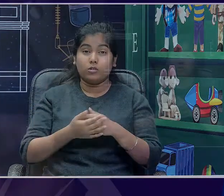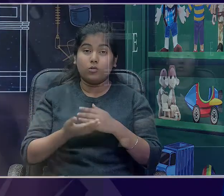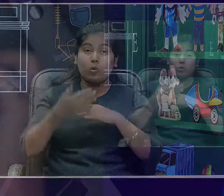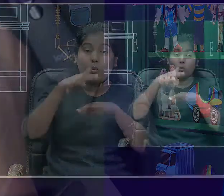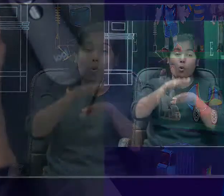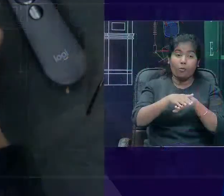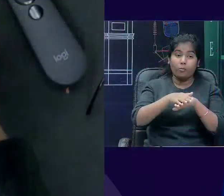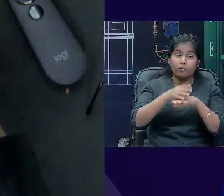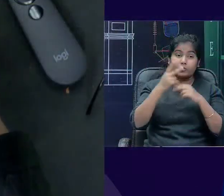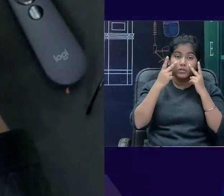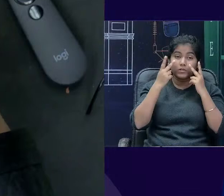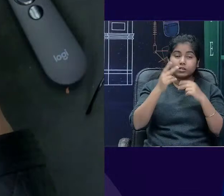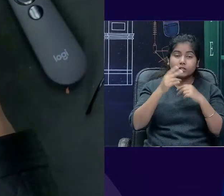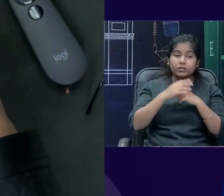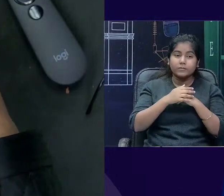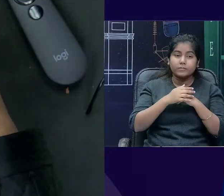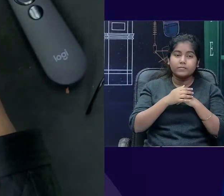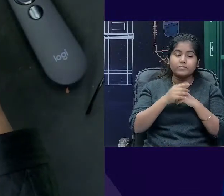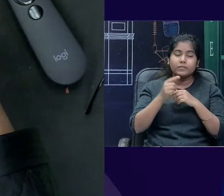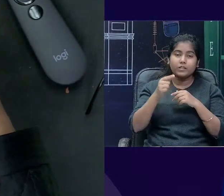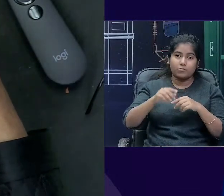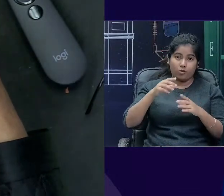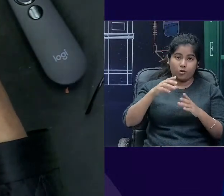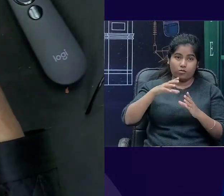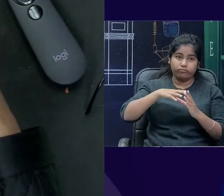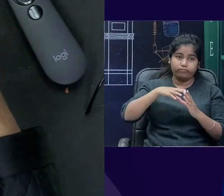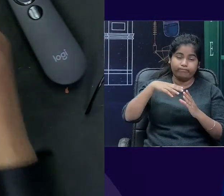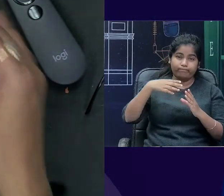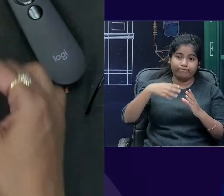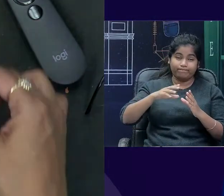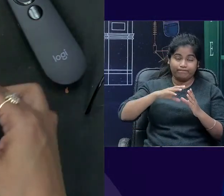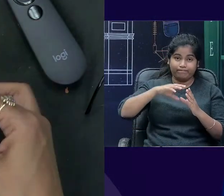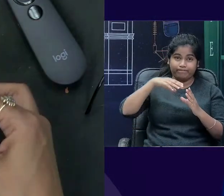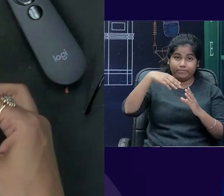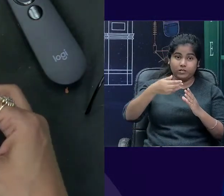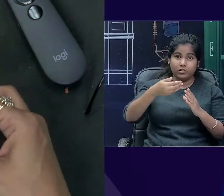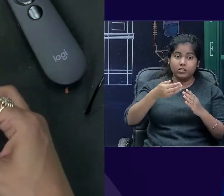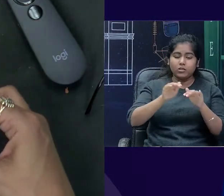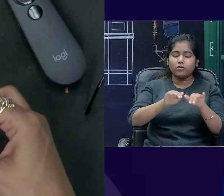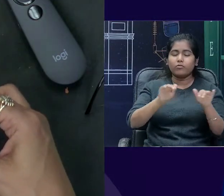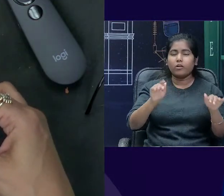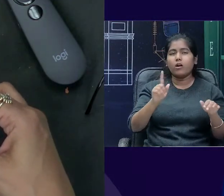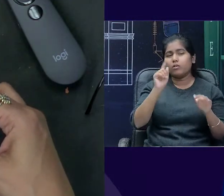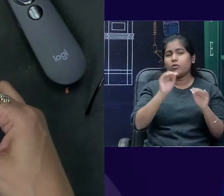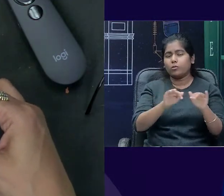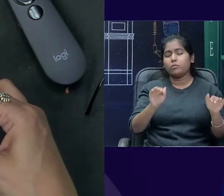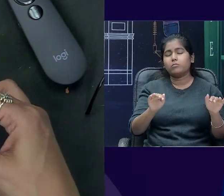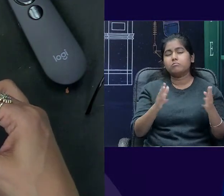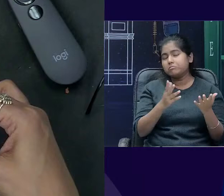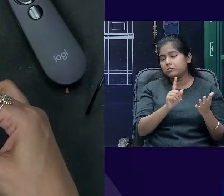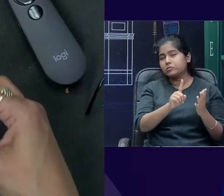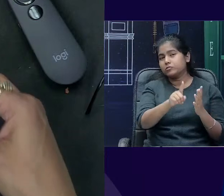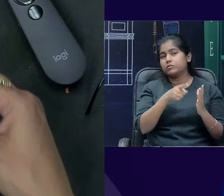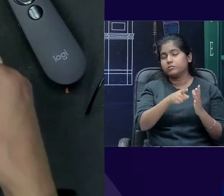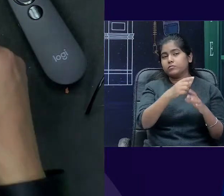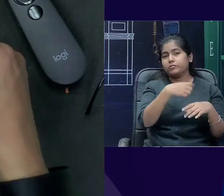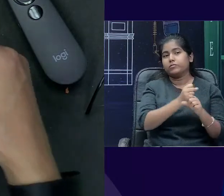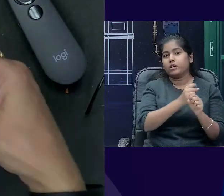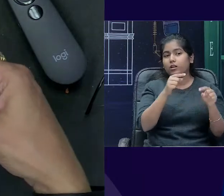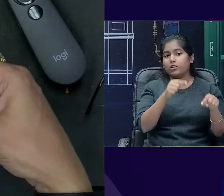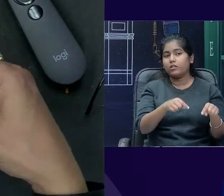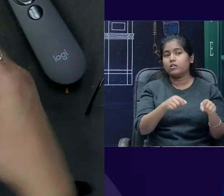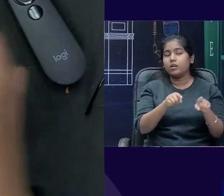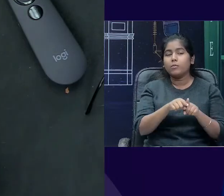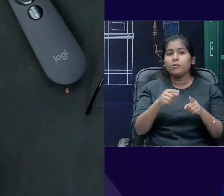see, this is the box. One of the student has made it, and here the wool